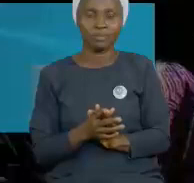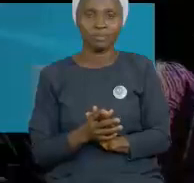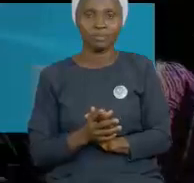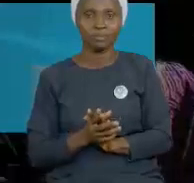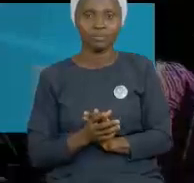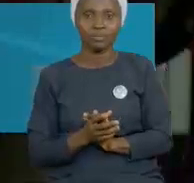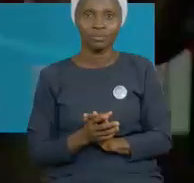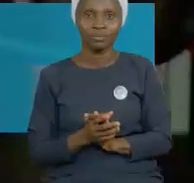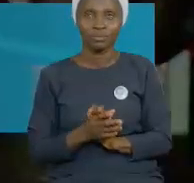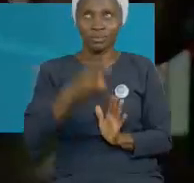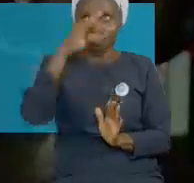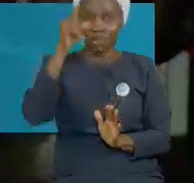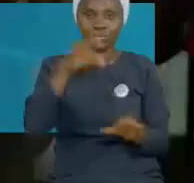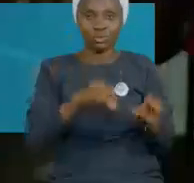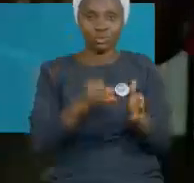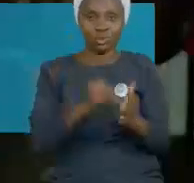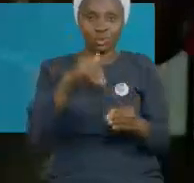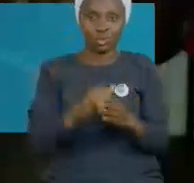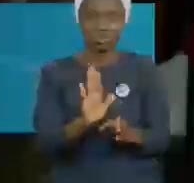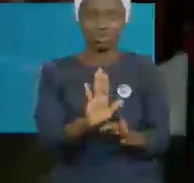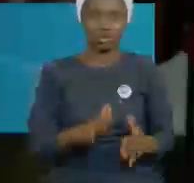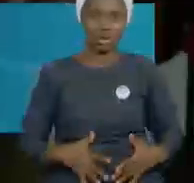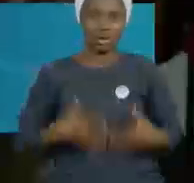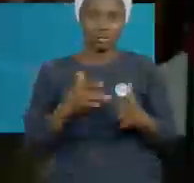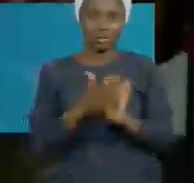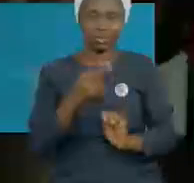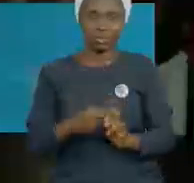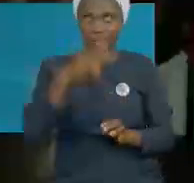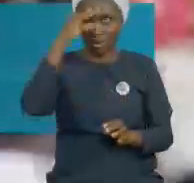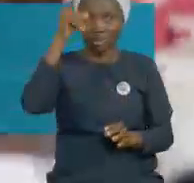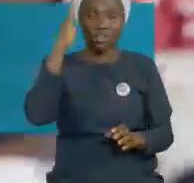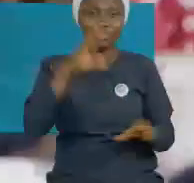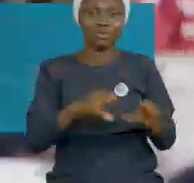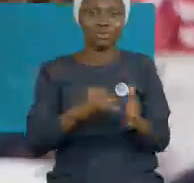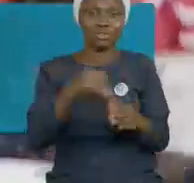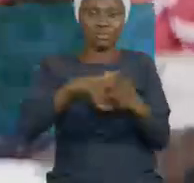He will do it in your life. He will do it in my life.